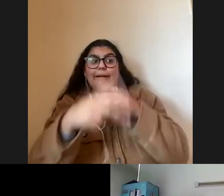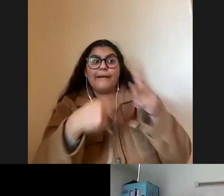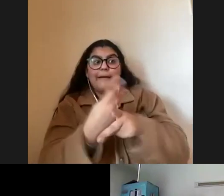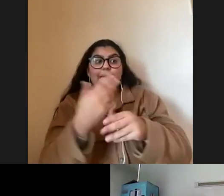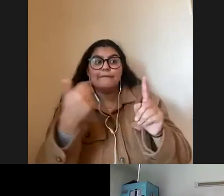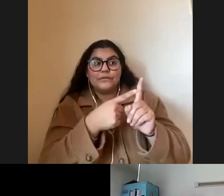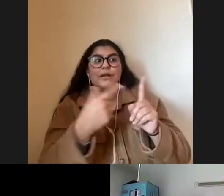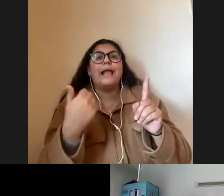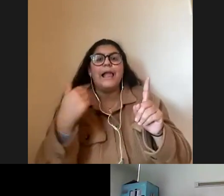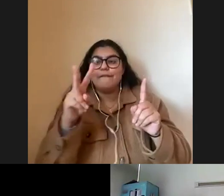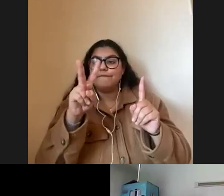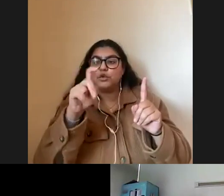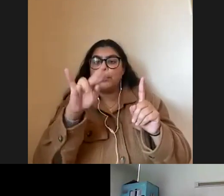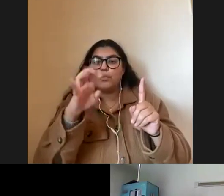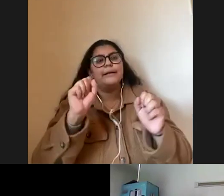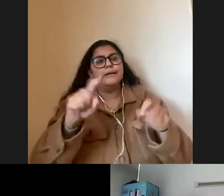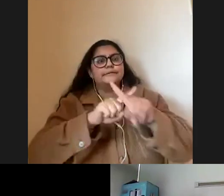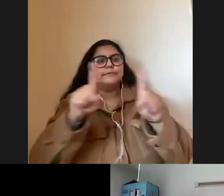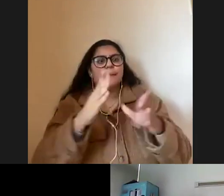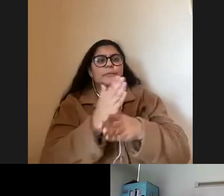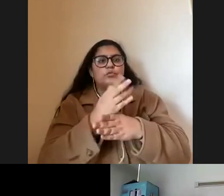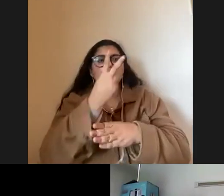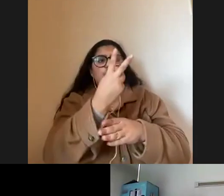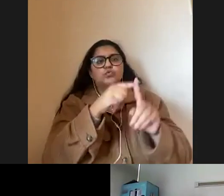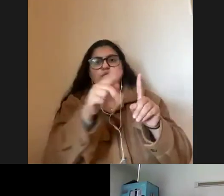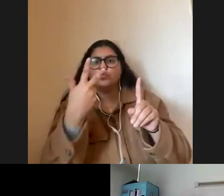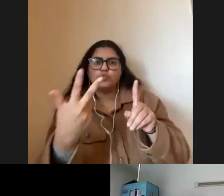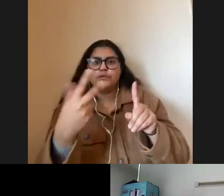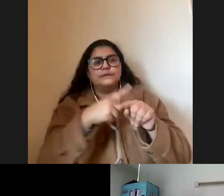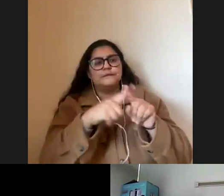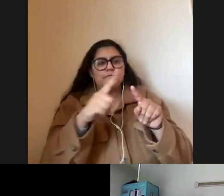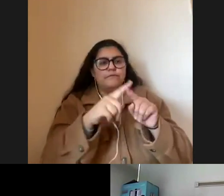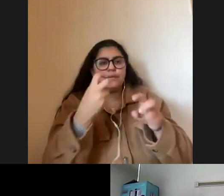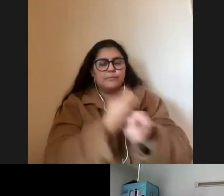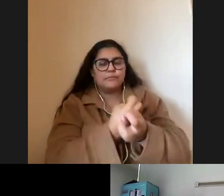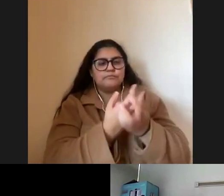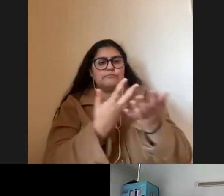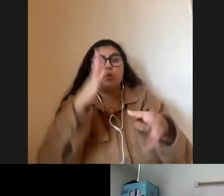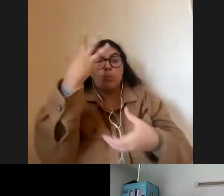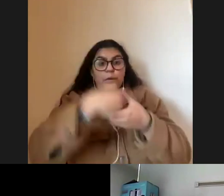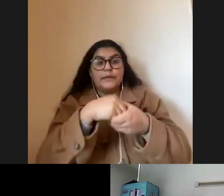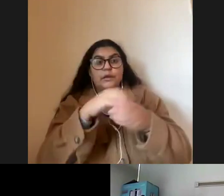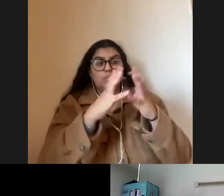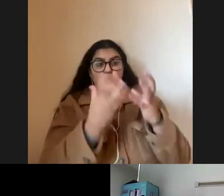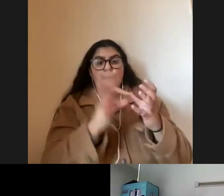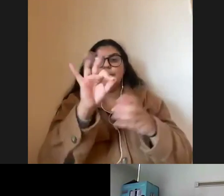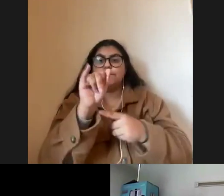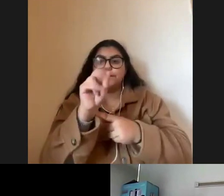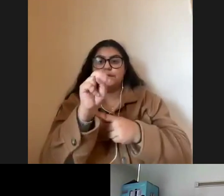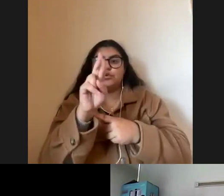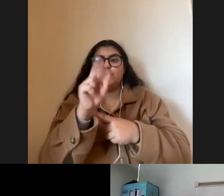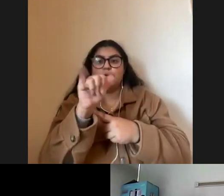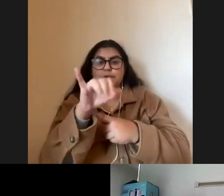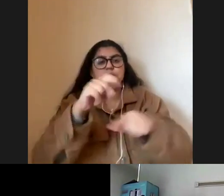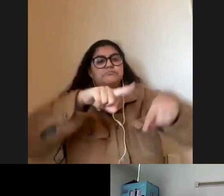can differ by two, three, or maybe even five. Within a species, the number of fin rays they can have varies a lot